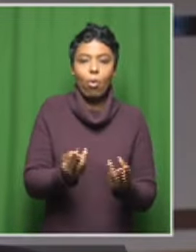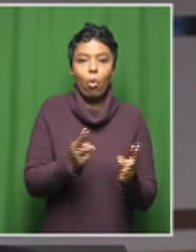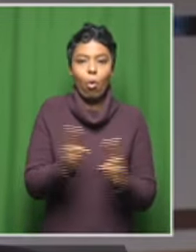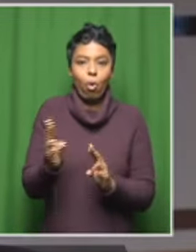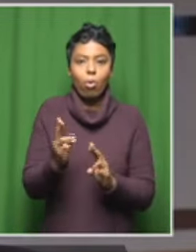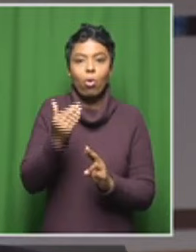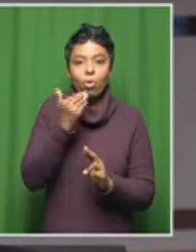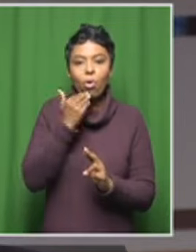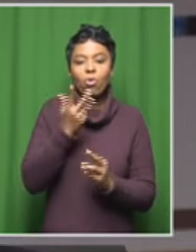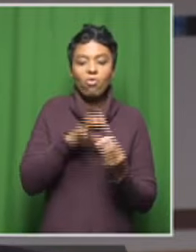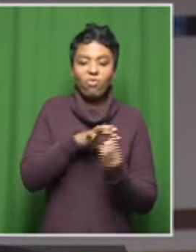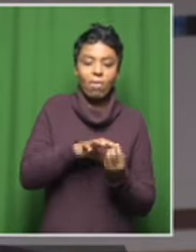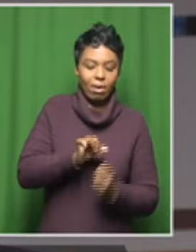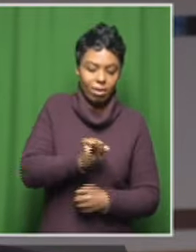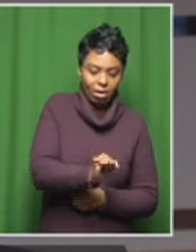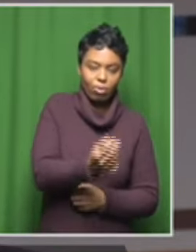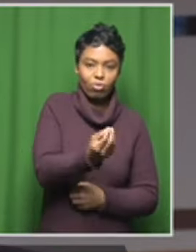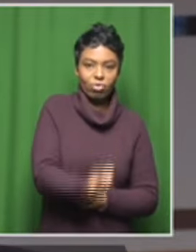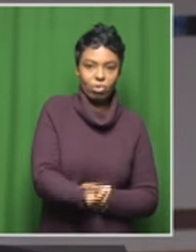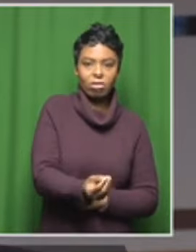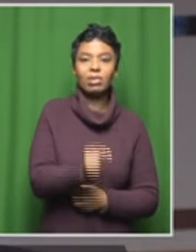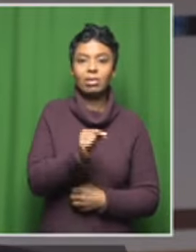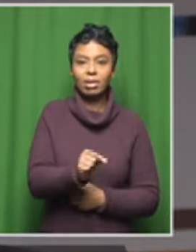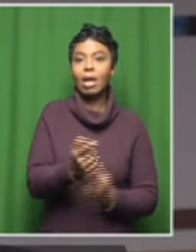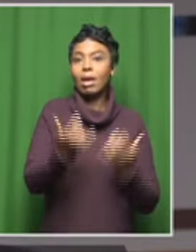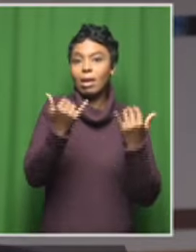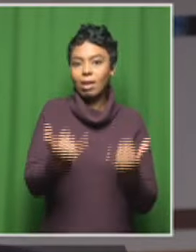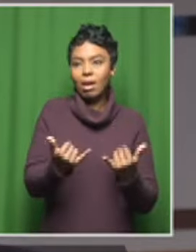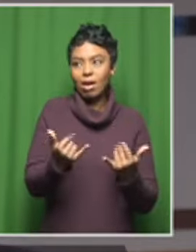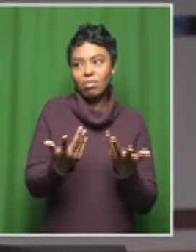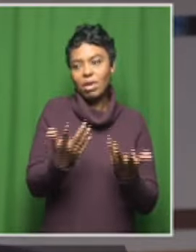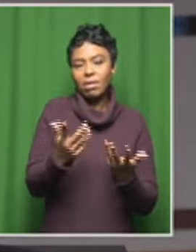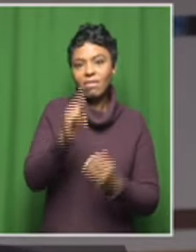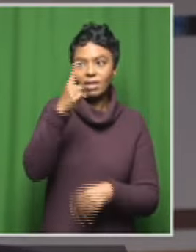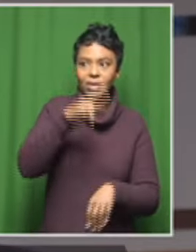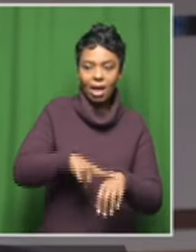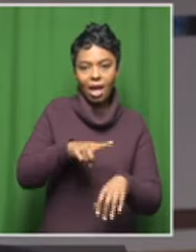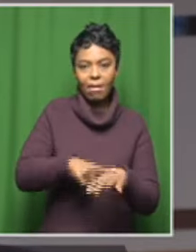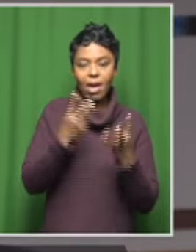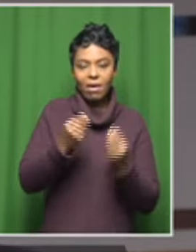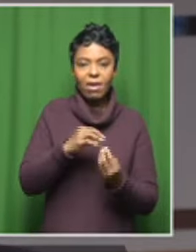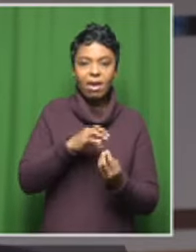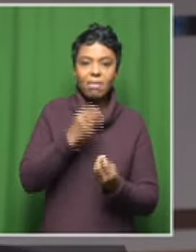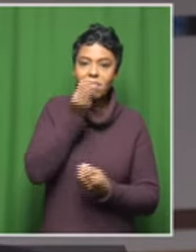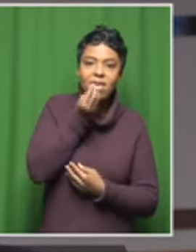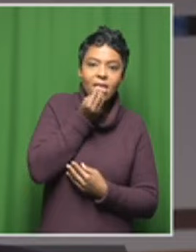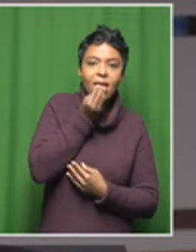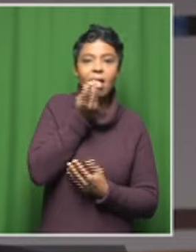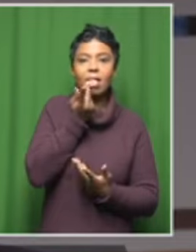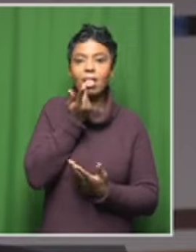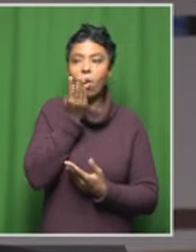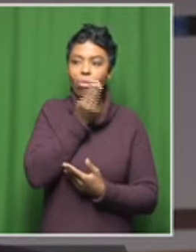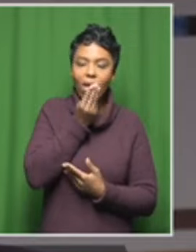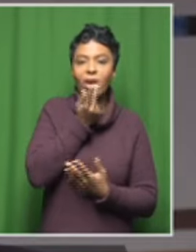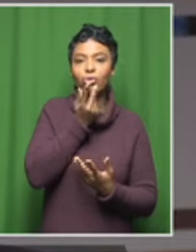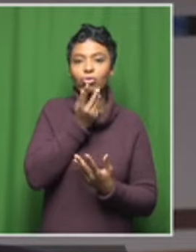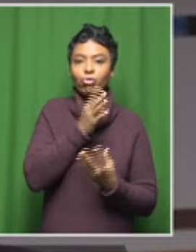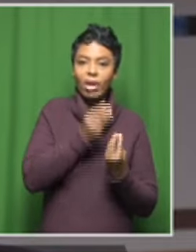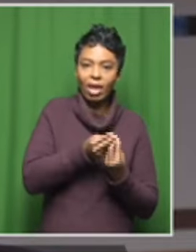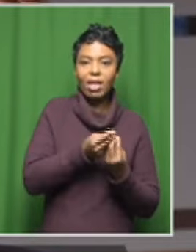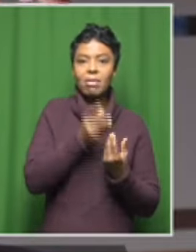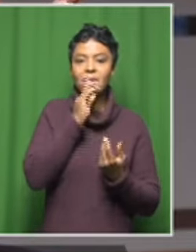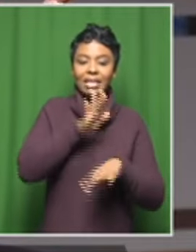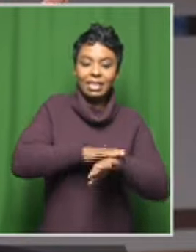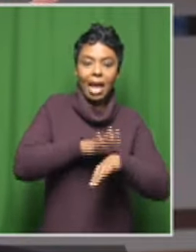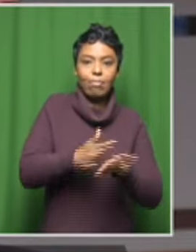you, on their child's dream day, it's the first time they've had a meal together as a family. Those memories they cherish. I mean, you've got